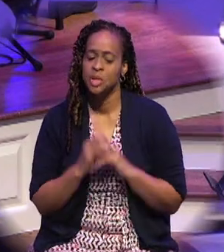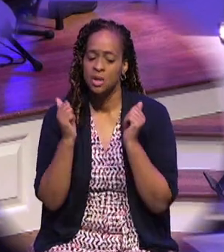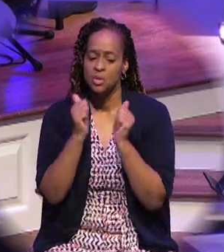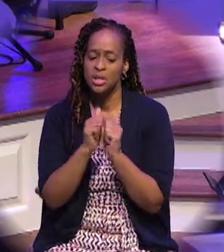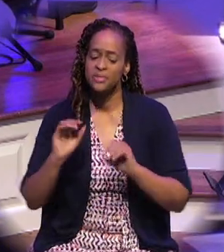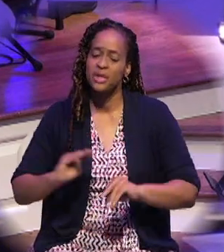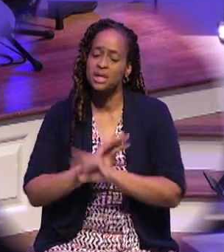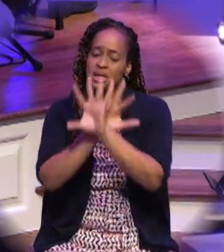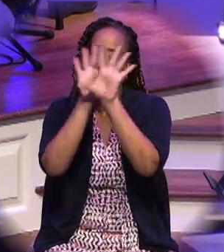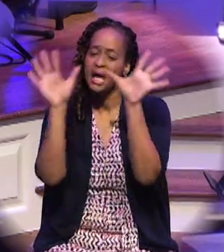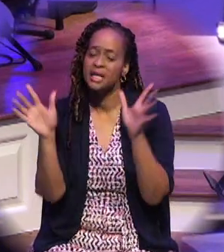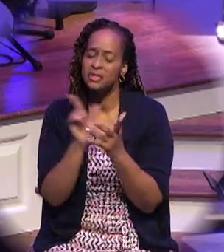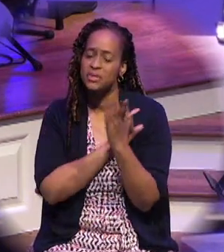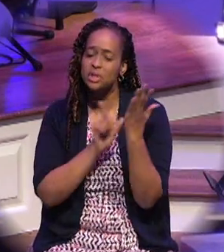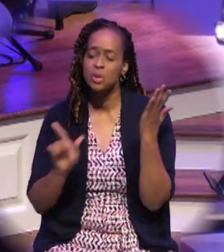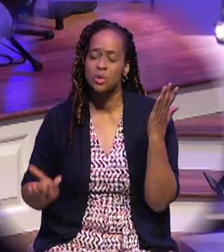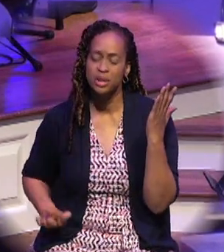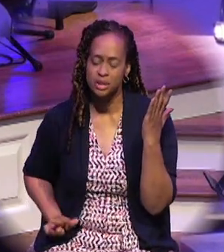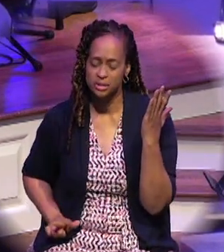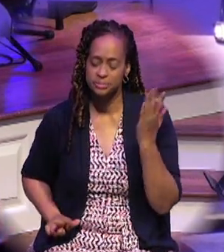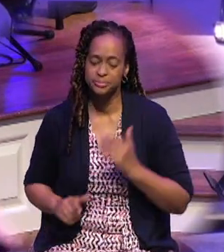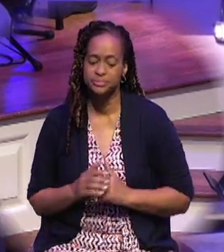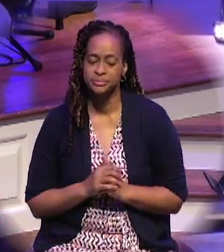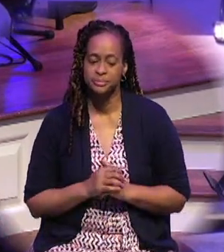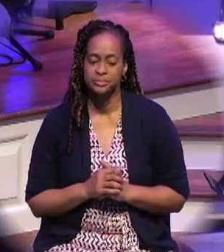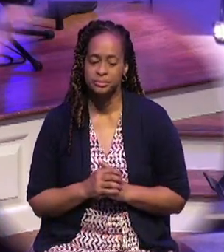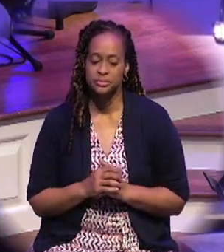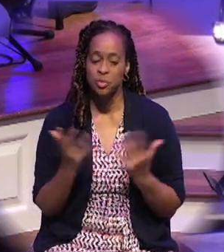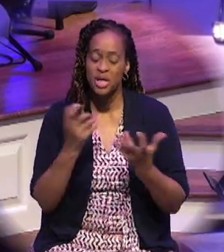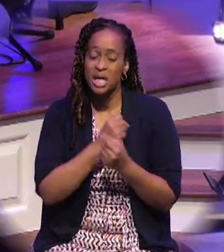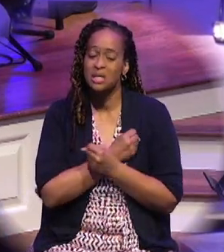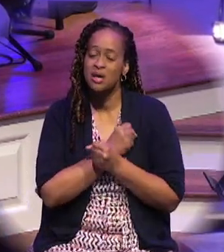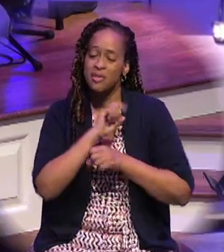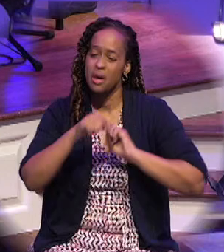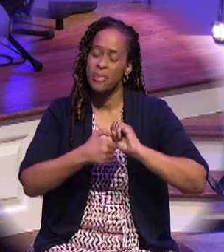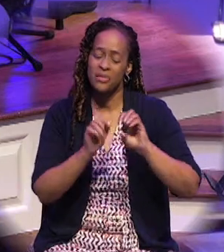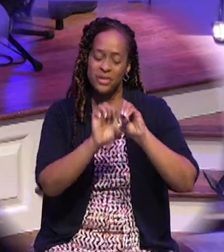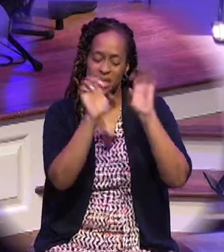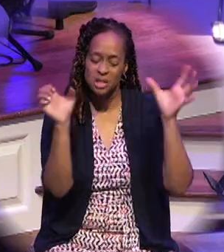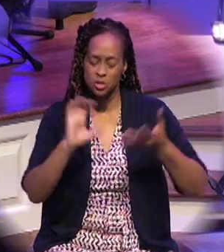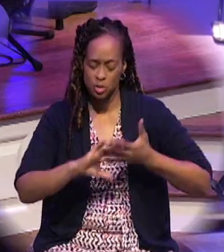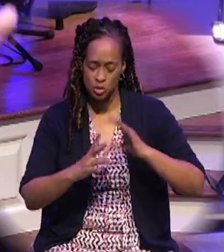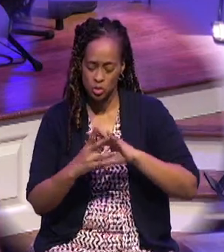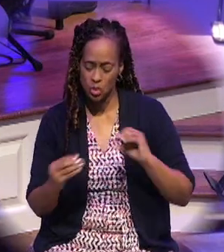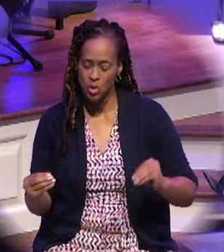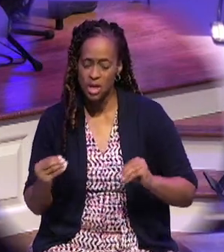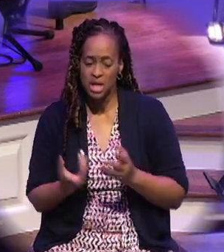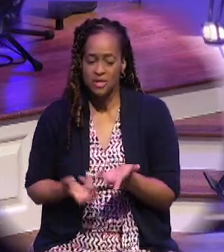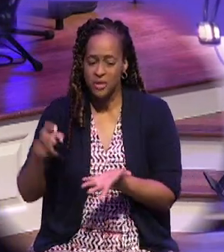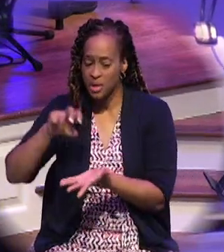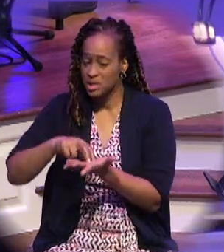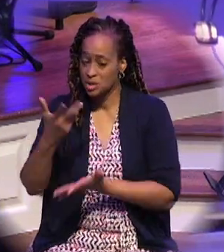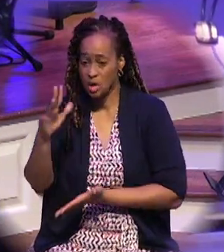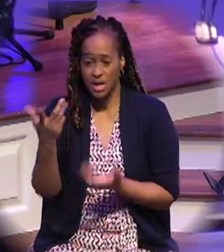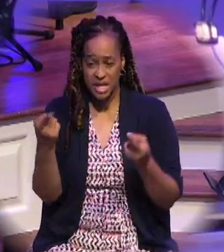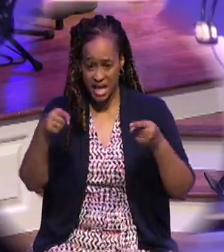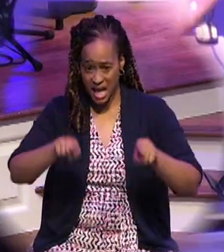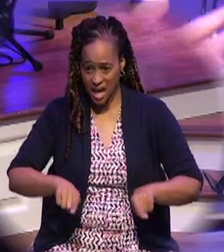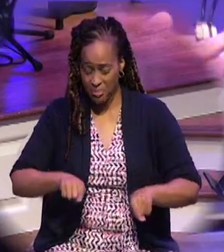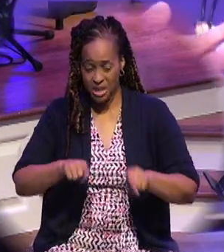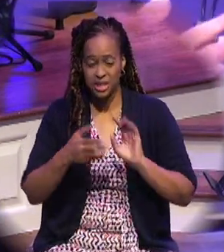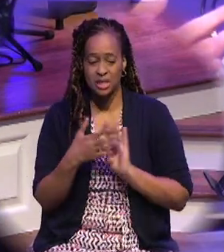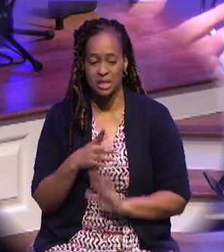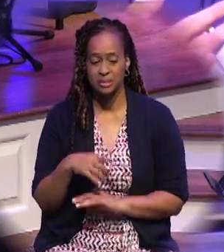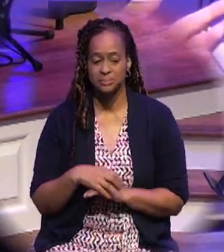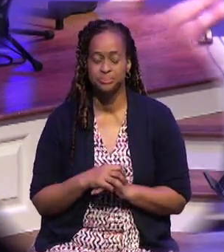light of the Lord. One of the things I love about the Easter story is that the resurrection had already happened, even though nobody